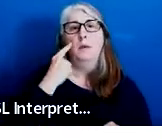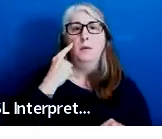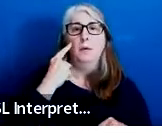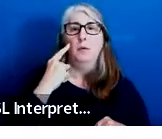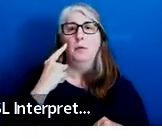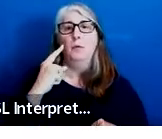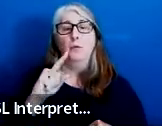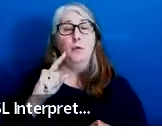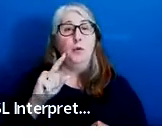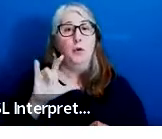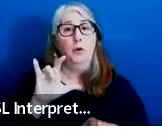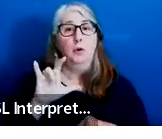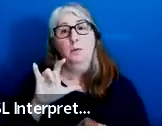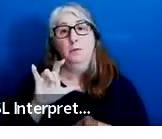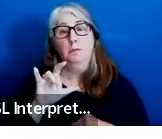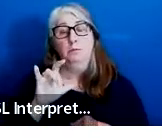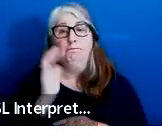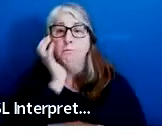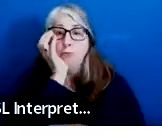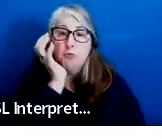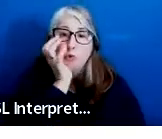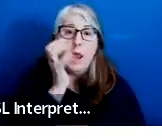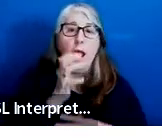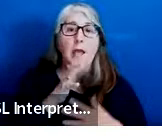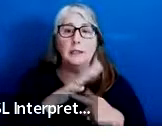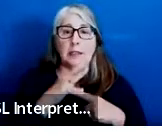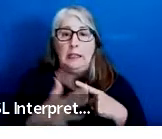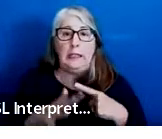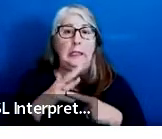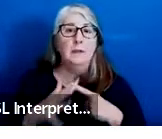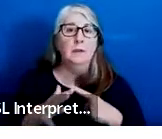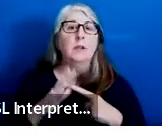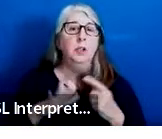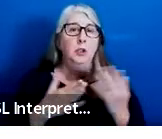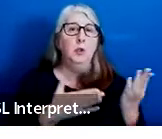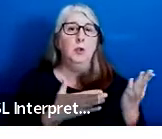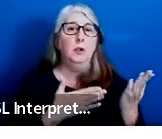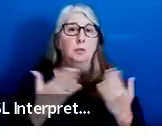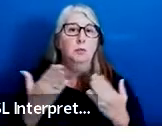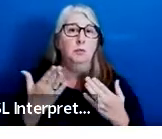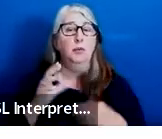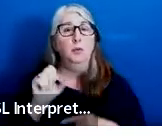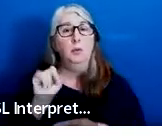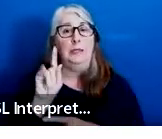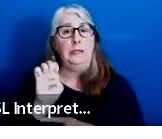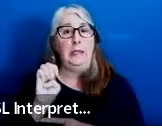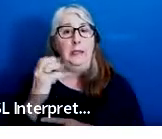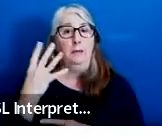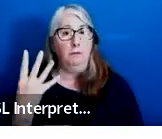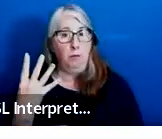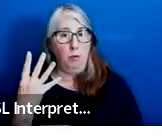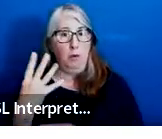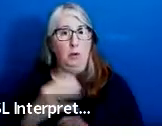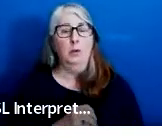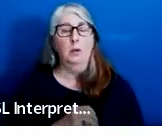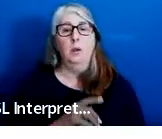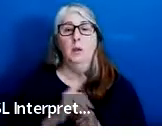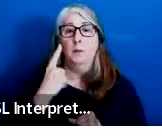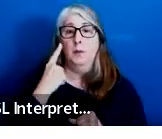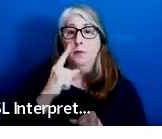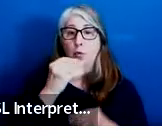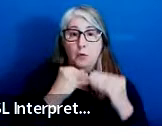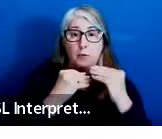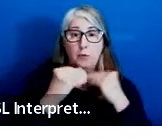provide your yard trim, you can always provide it to Site 4 or Station 4 at the landfill. But unfortunately, as far as food scraps